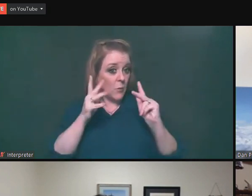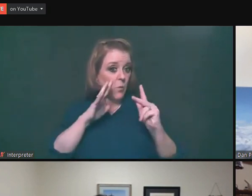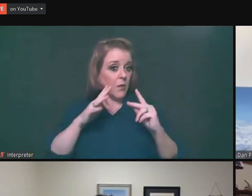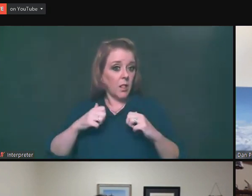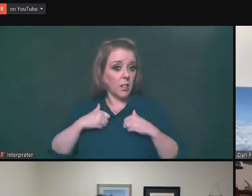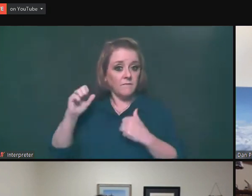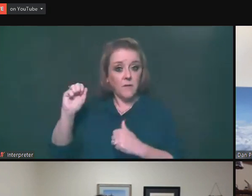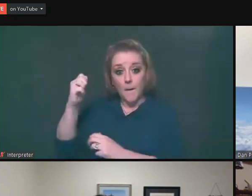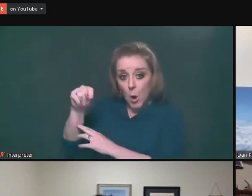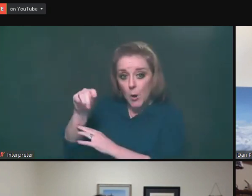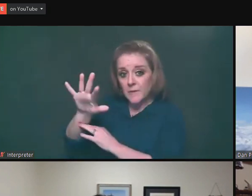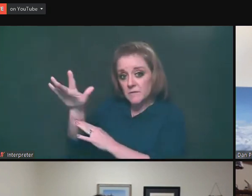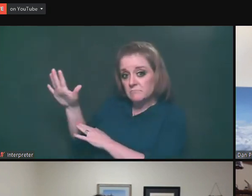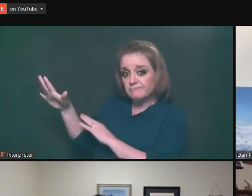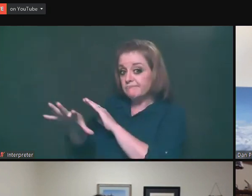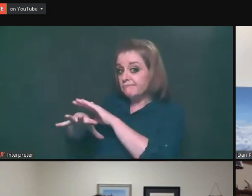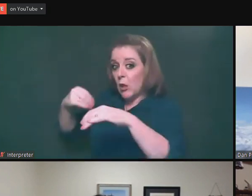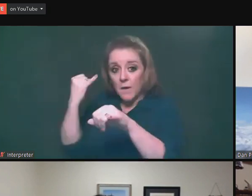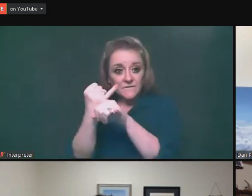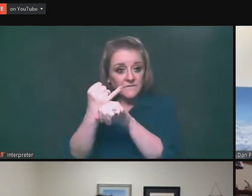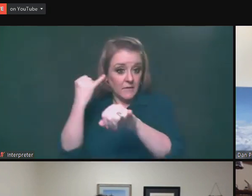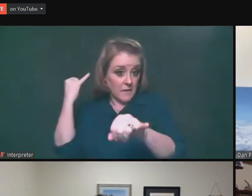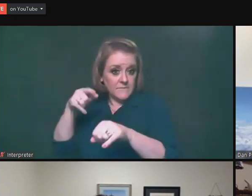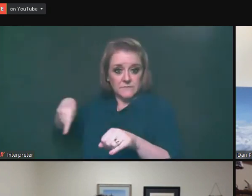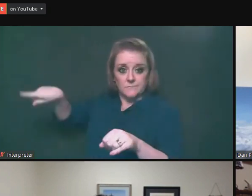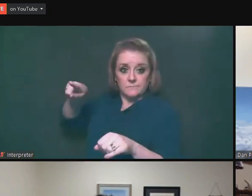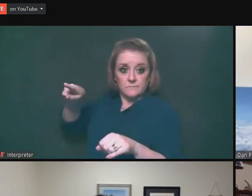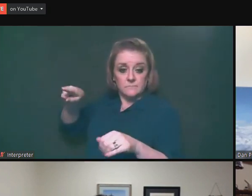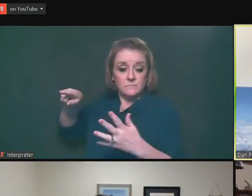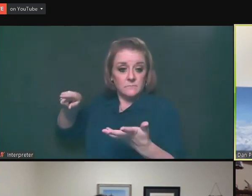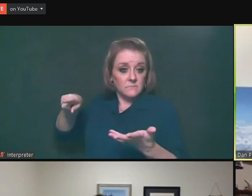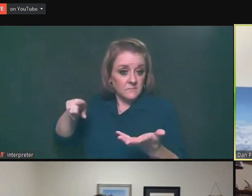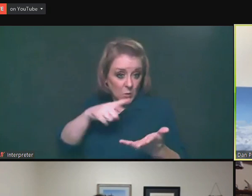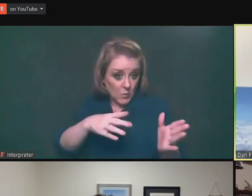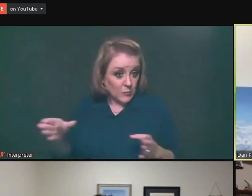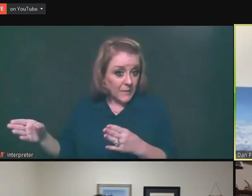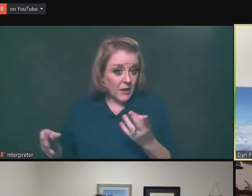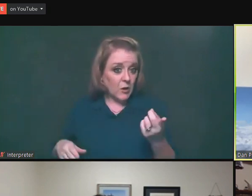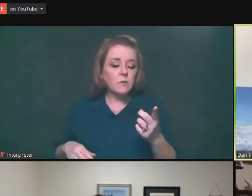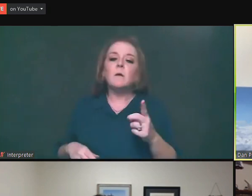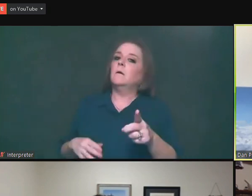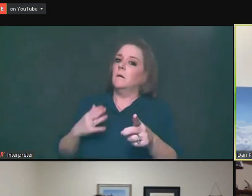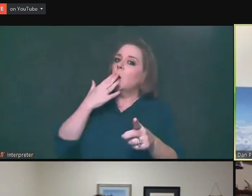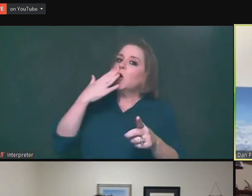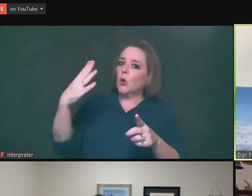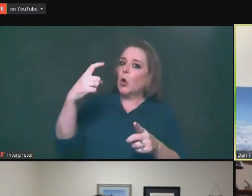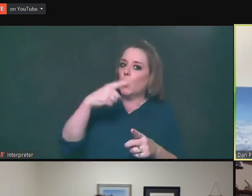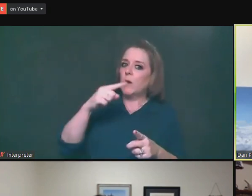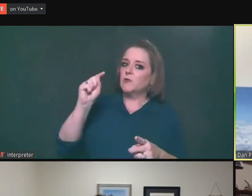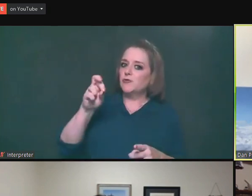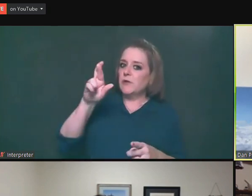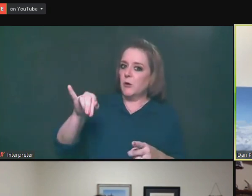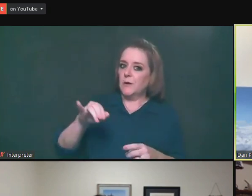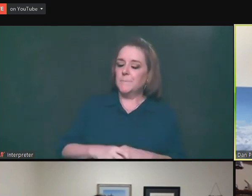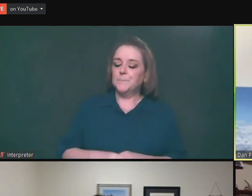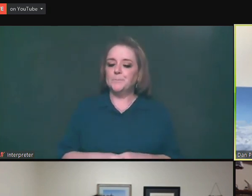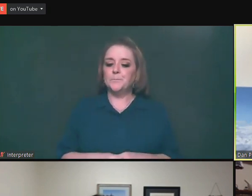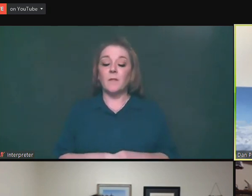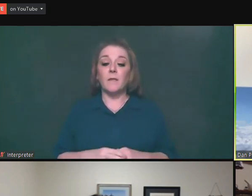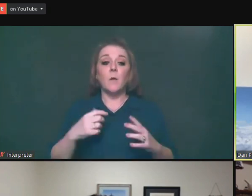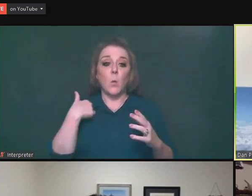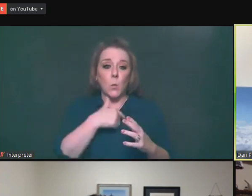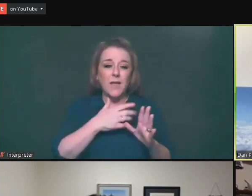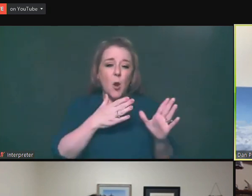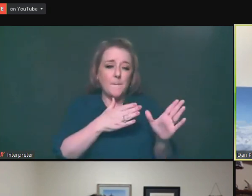we prepared for that, I guess, as a city? Yeah, so Terry, that's a good question. The planning around